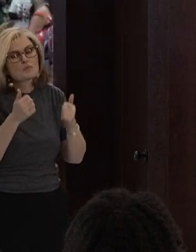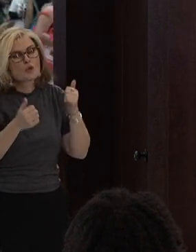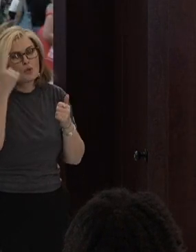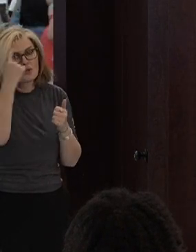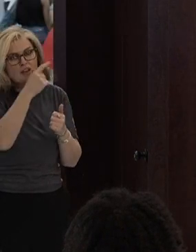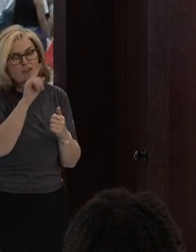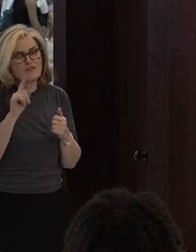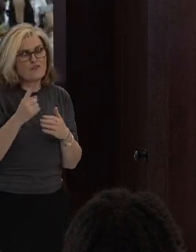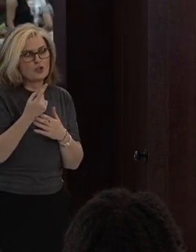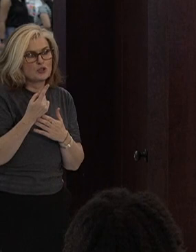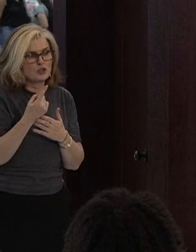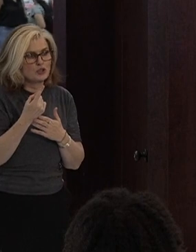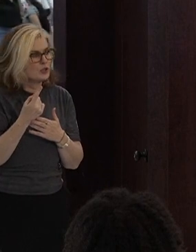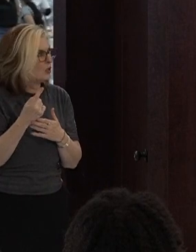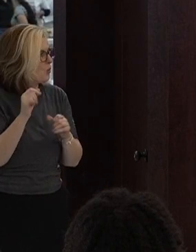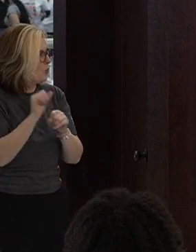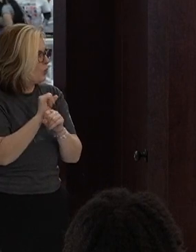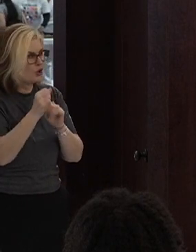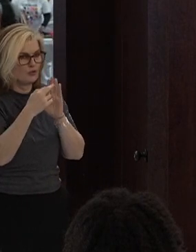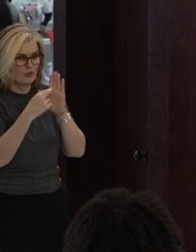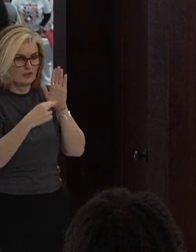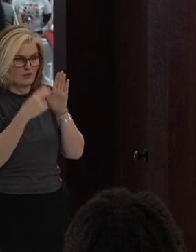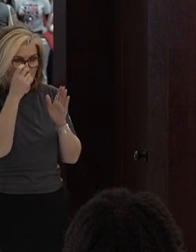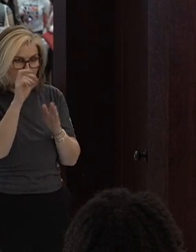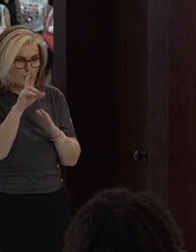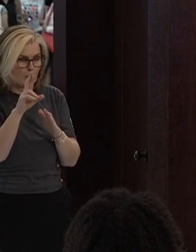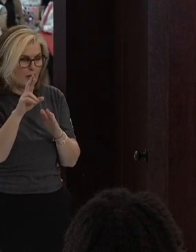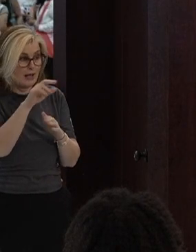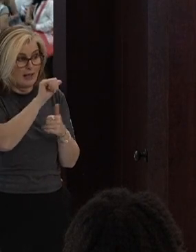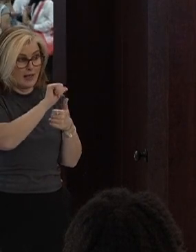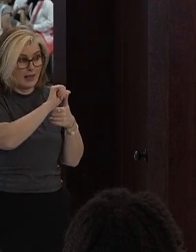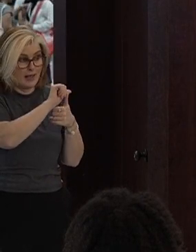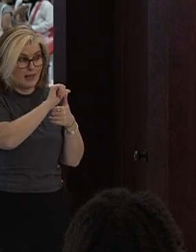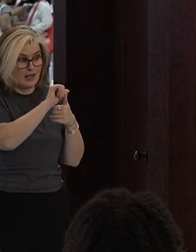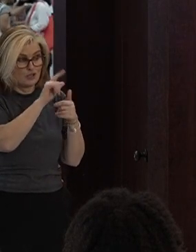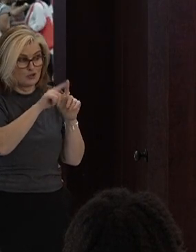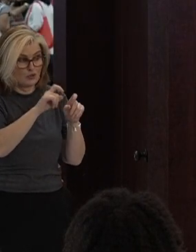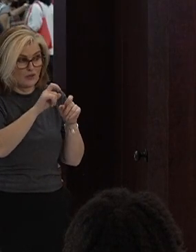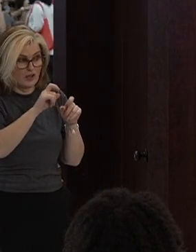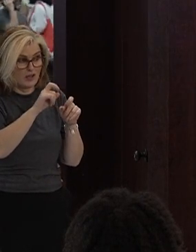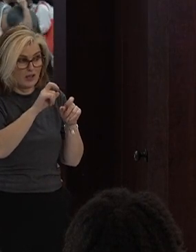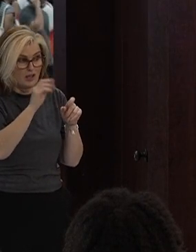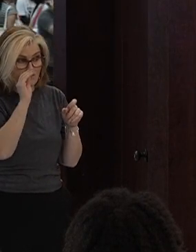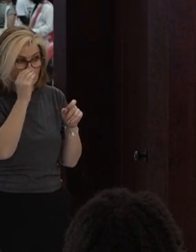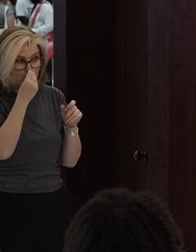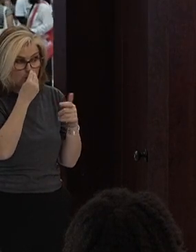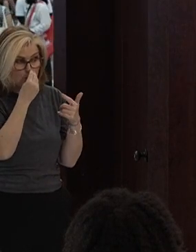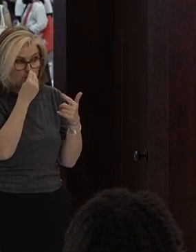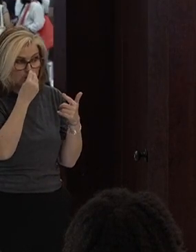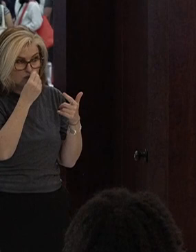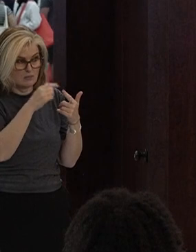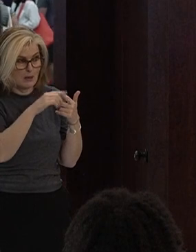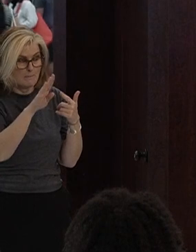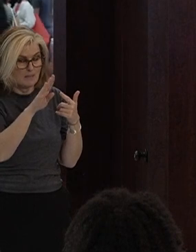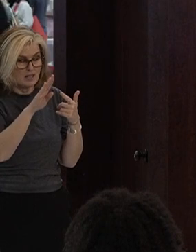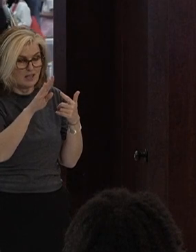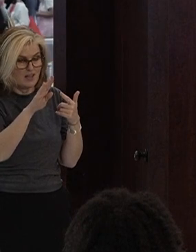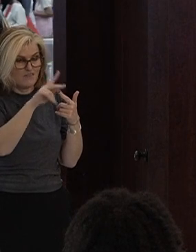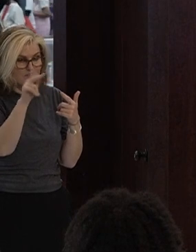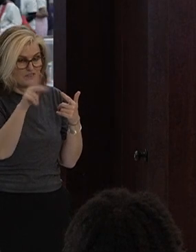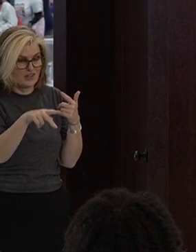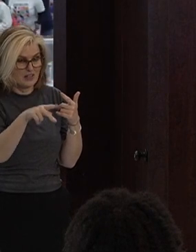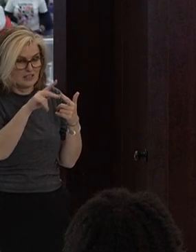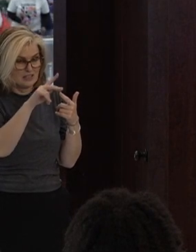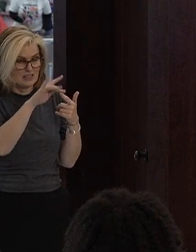think is the first registered for copyright? Is it A survey of the roads? B, the